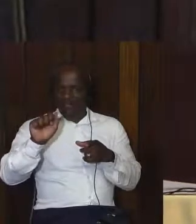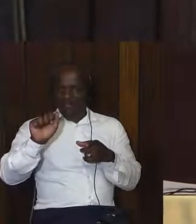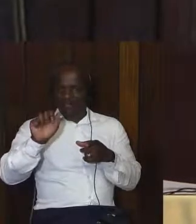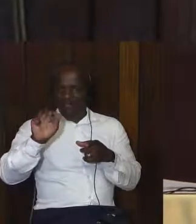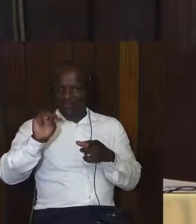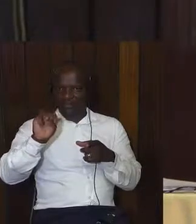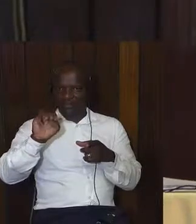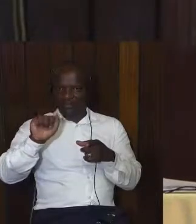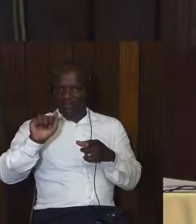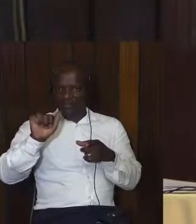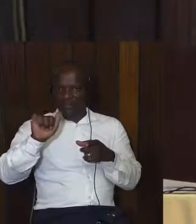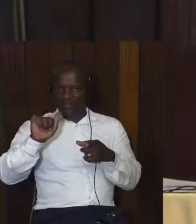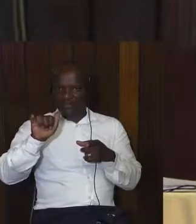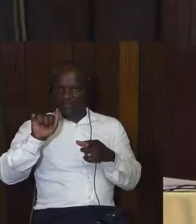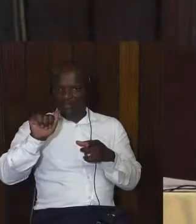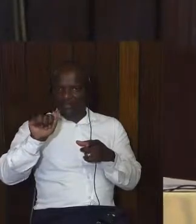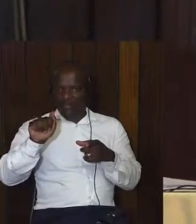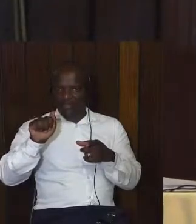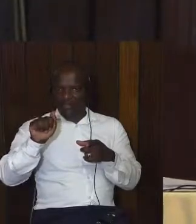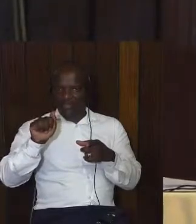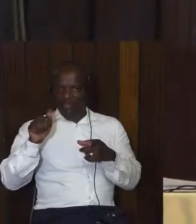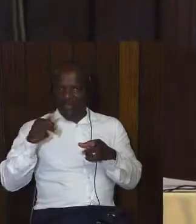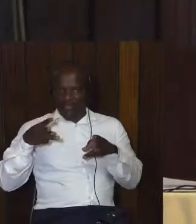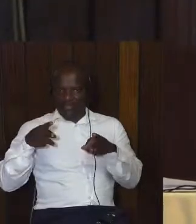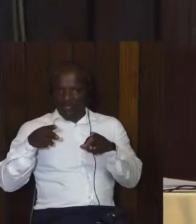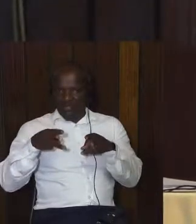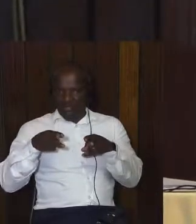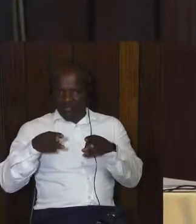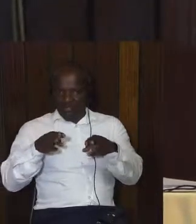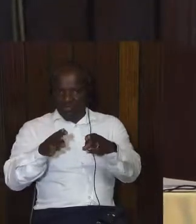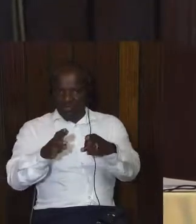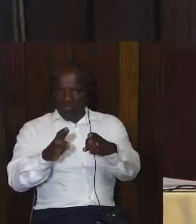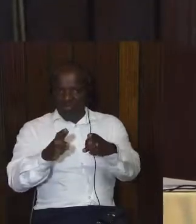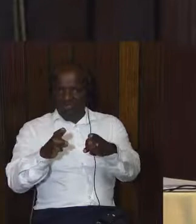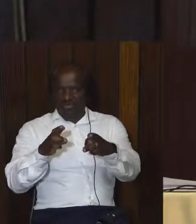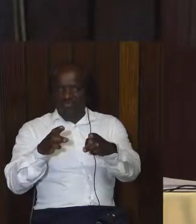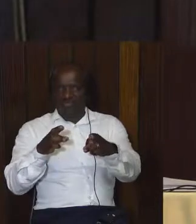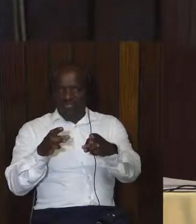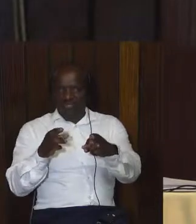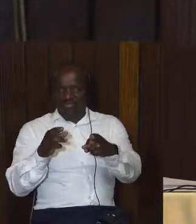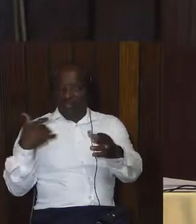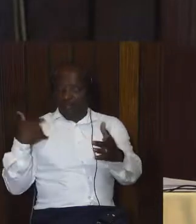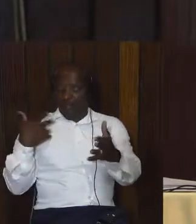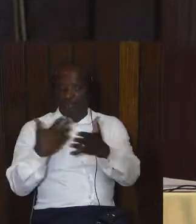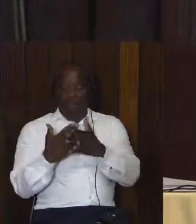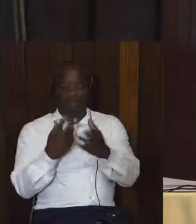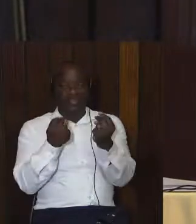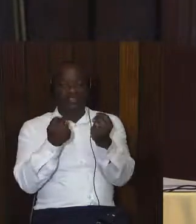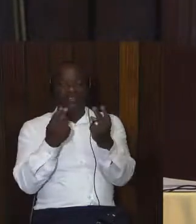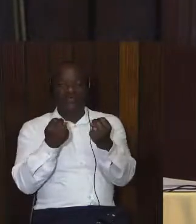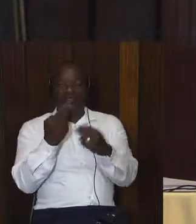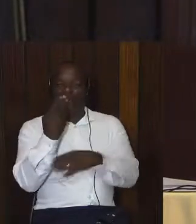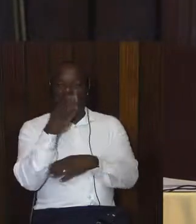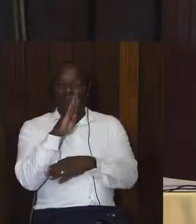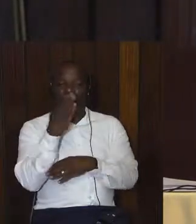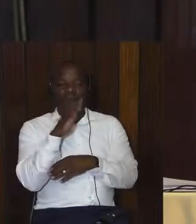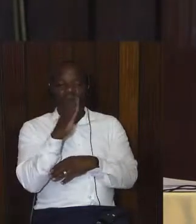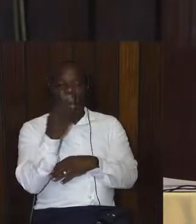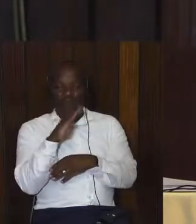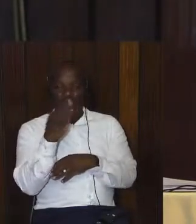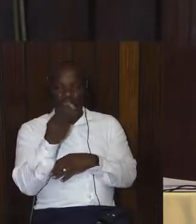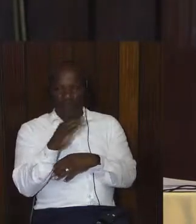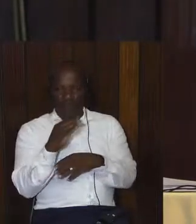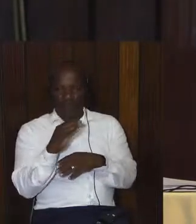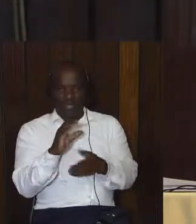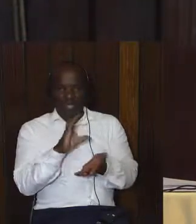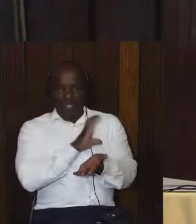Since 2019 up until now, there is nothing new. What is new, HOD, is that the contractor